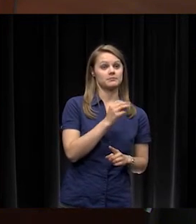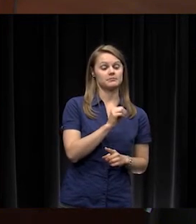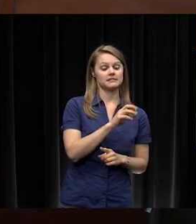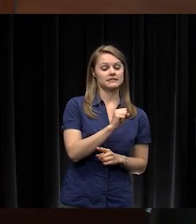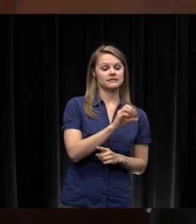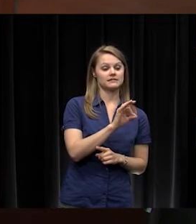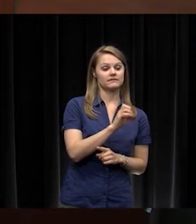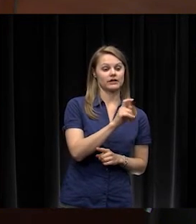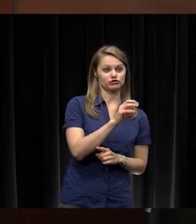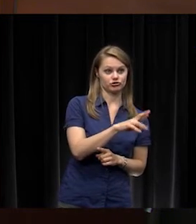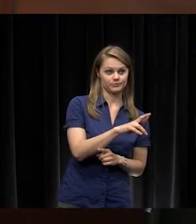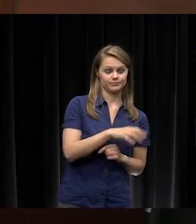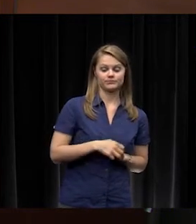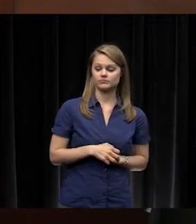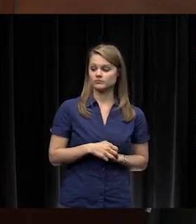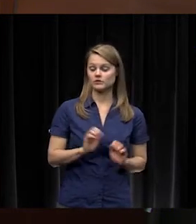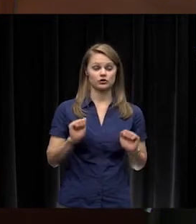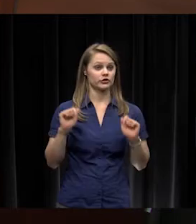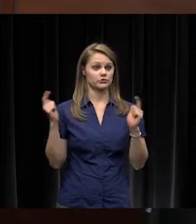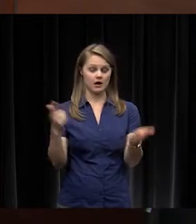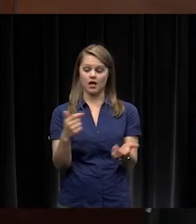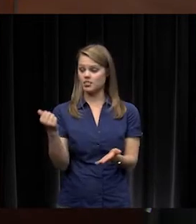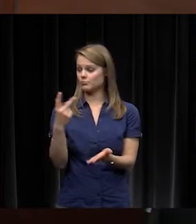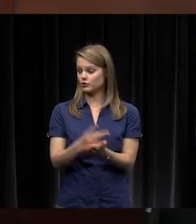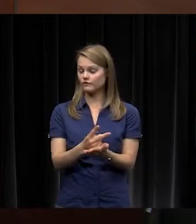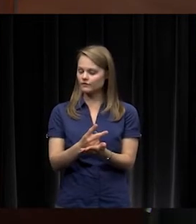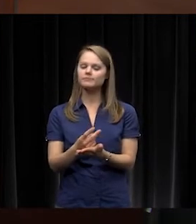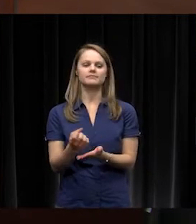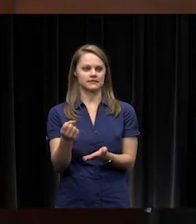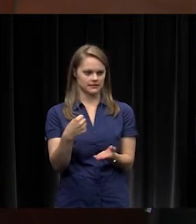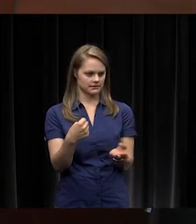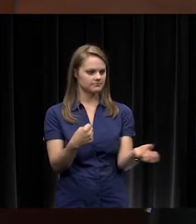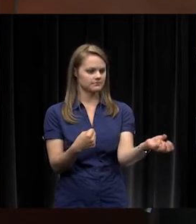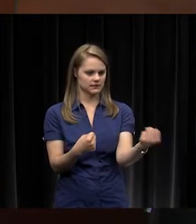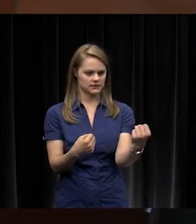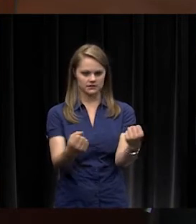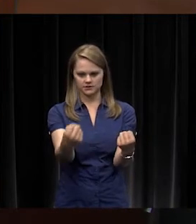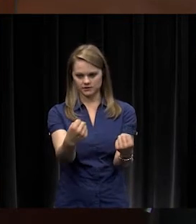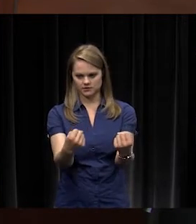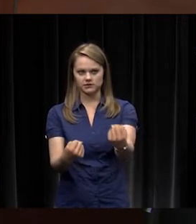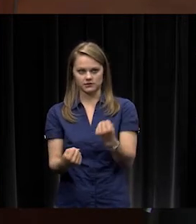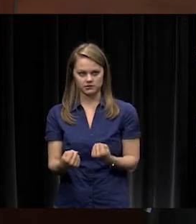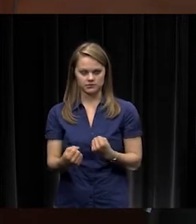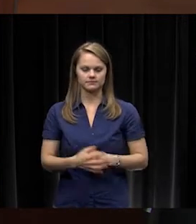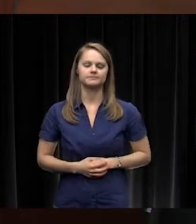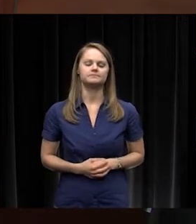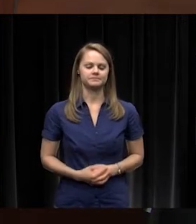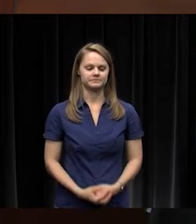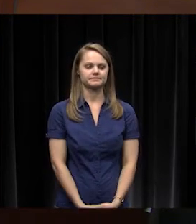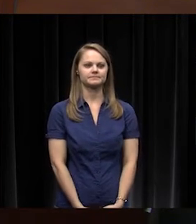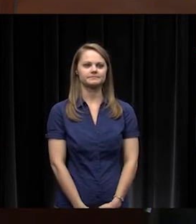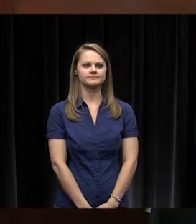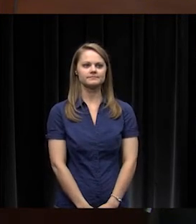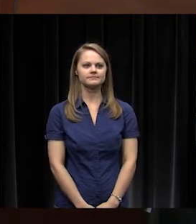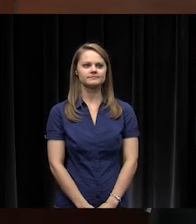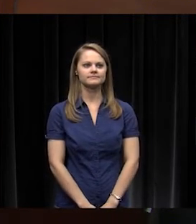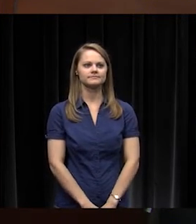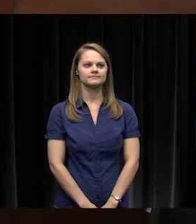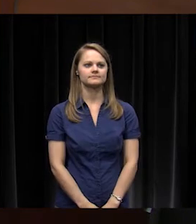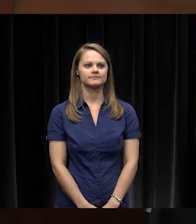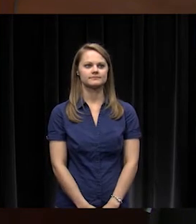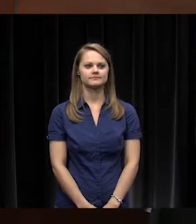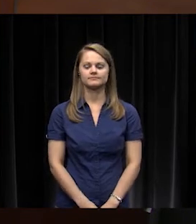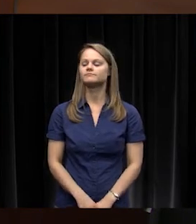Felter? Yes. Mr. Poland? Yes. Mr. Whitcliffe? Yes. Mr. Shear? Yes. Mr. Beveridge? Yes. Mr. McCune? Yes. Very